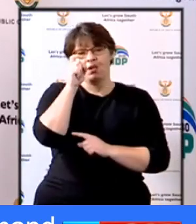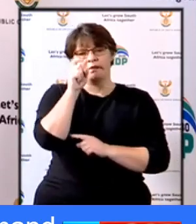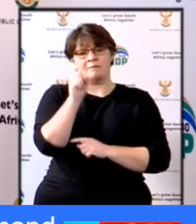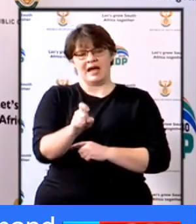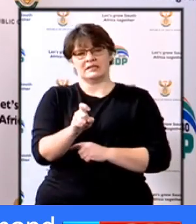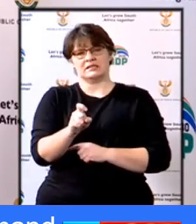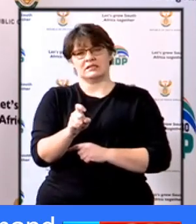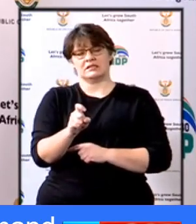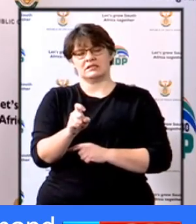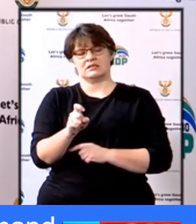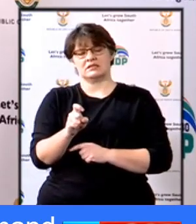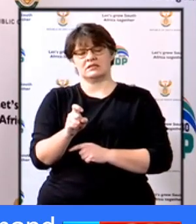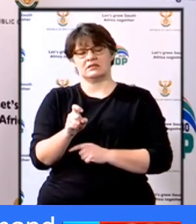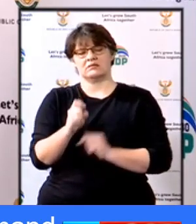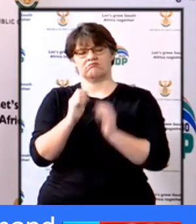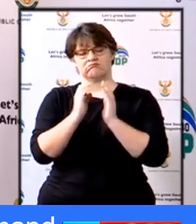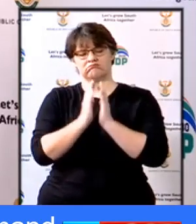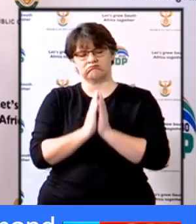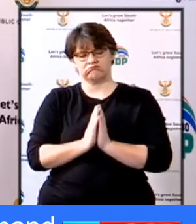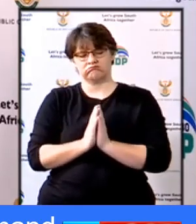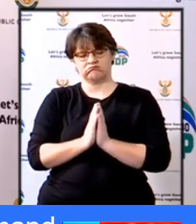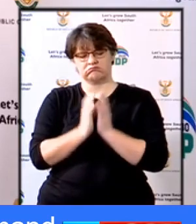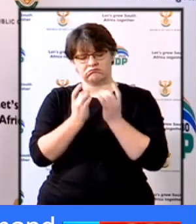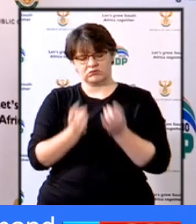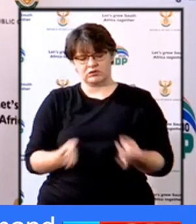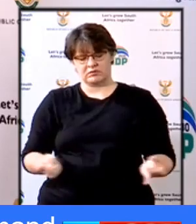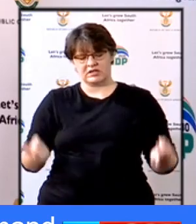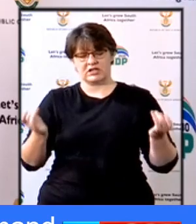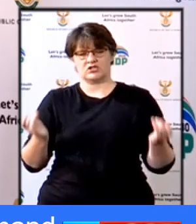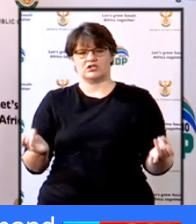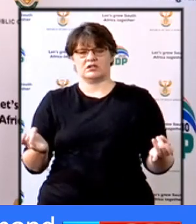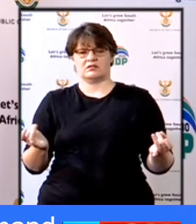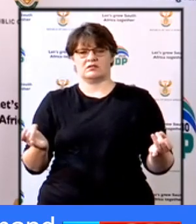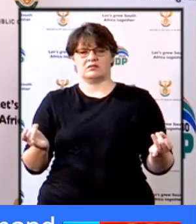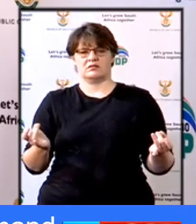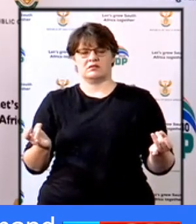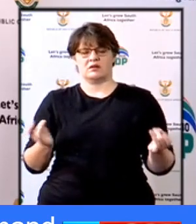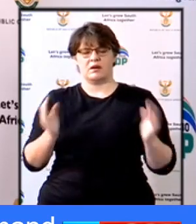in meditation, in fellowship and prayer.